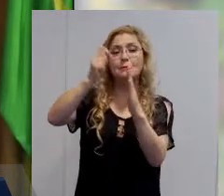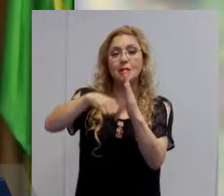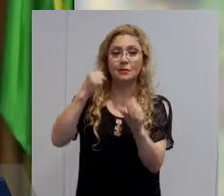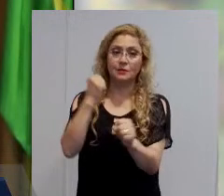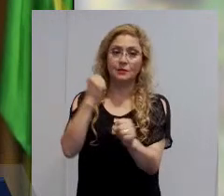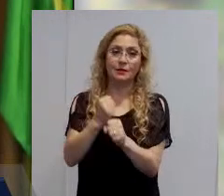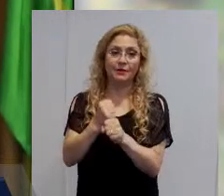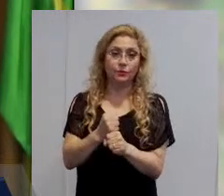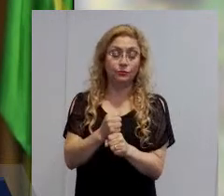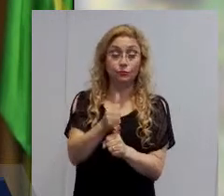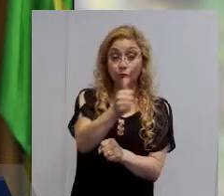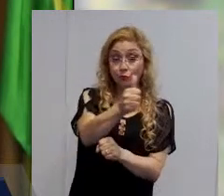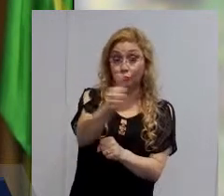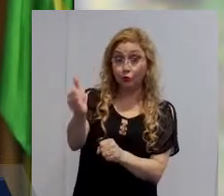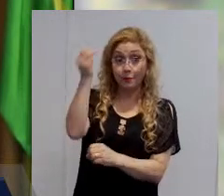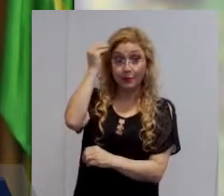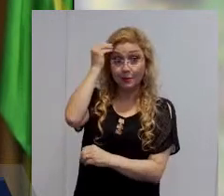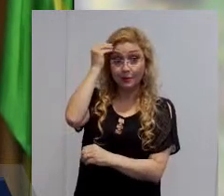a long time.